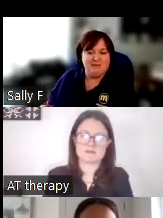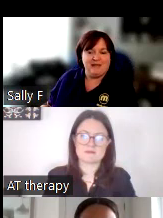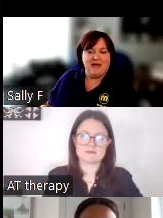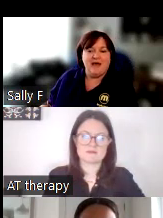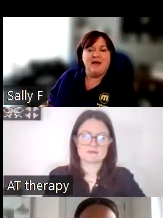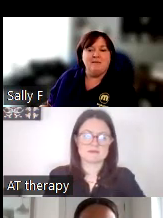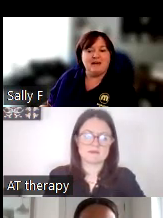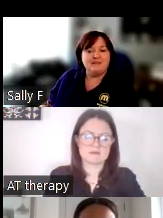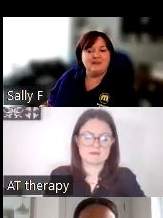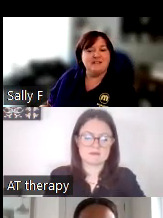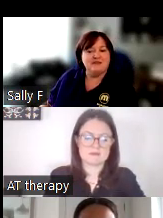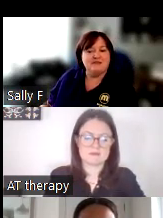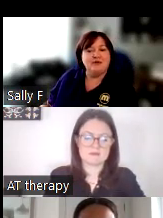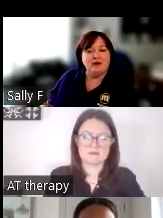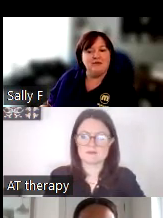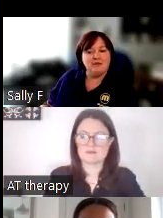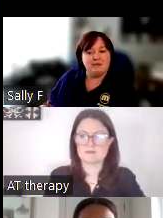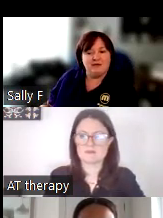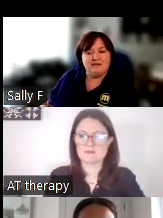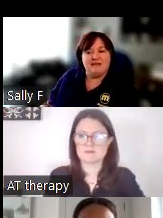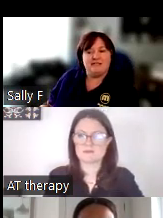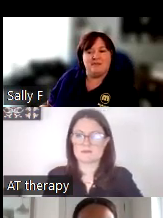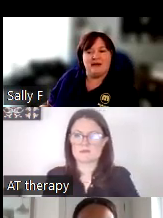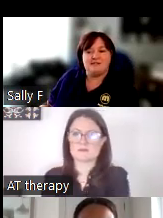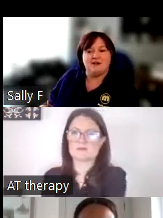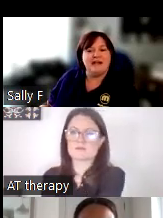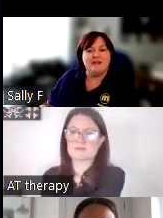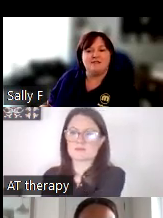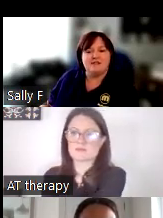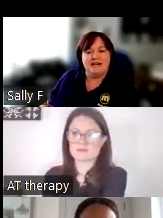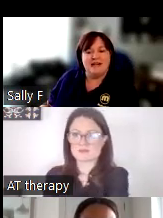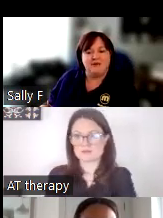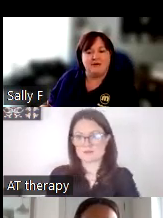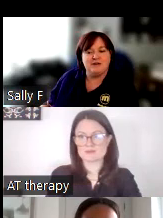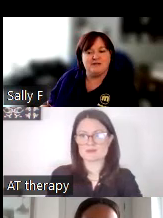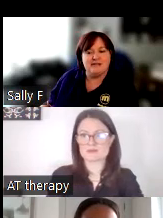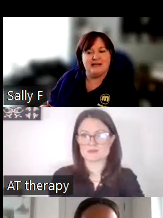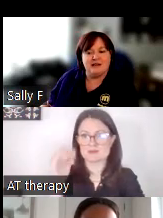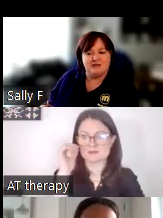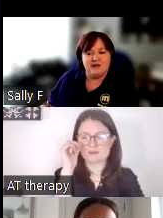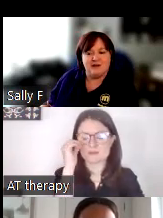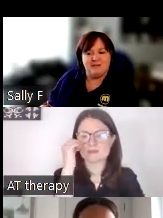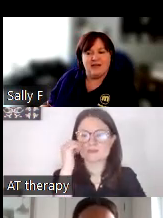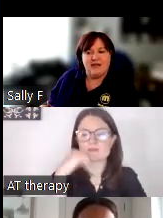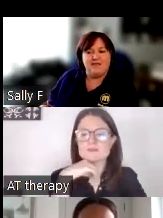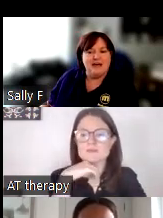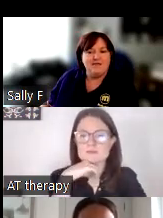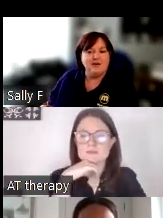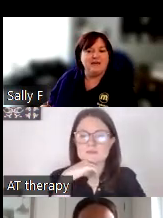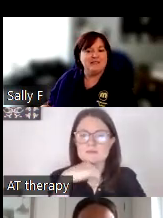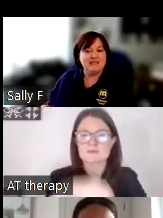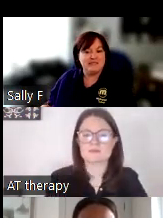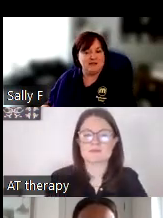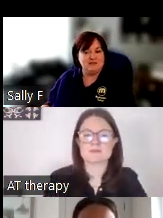vocabulary. Makaton is used all over the world and is based on the natural sign language used in that country.